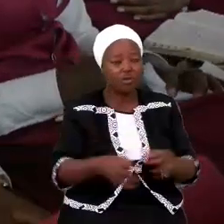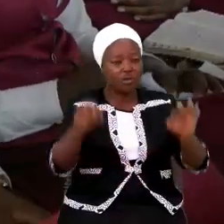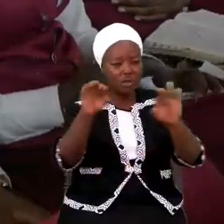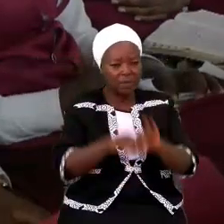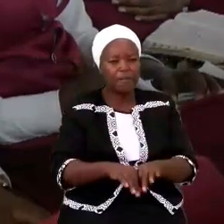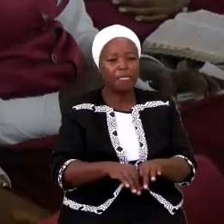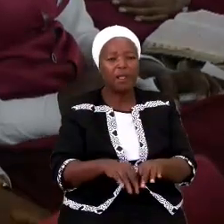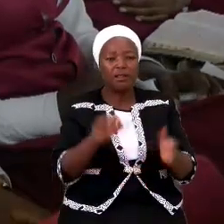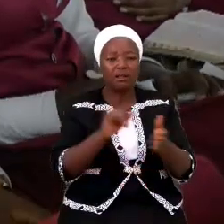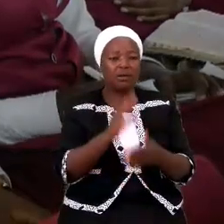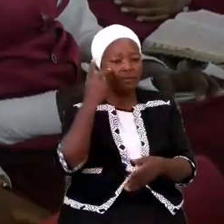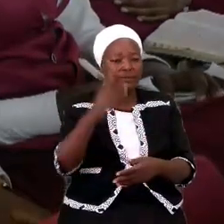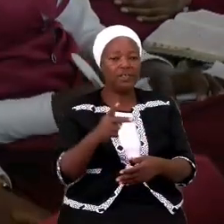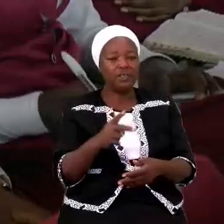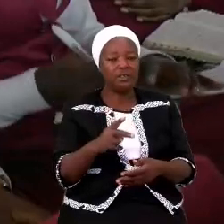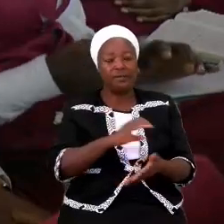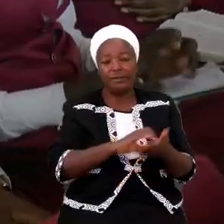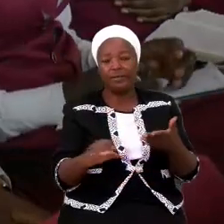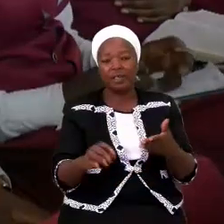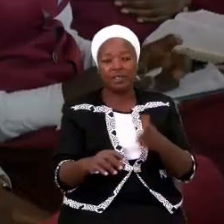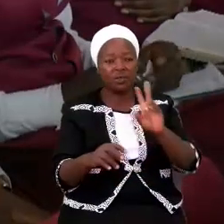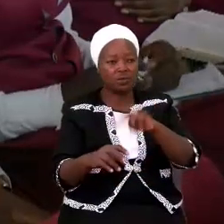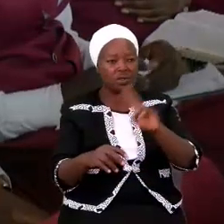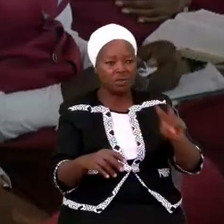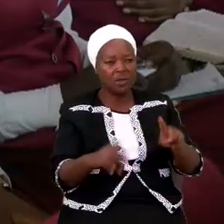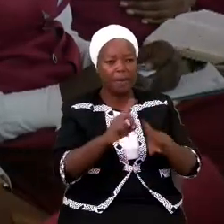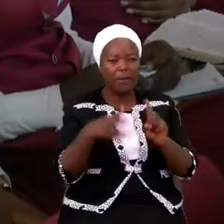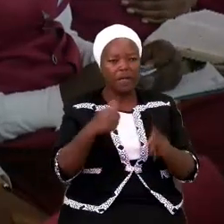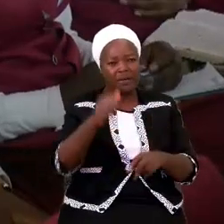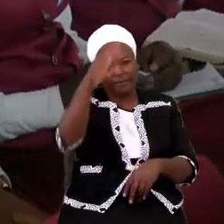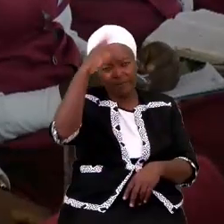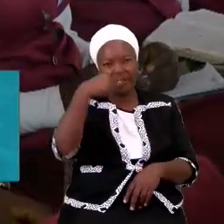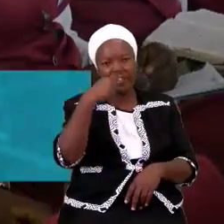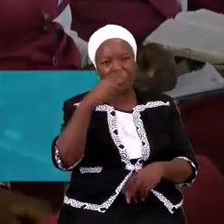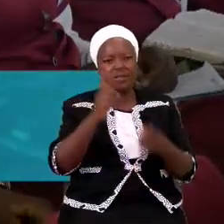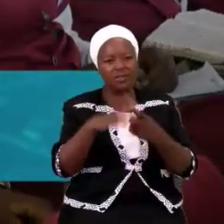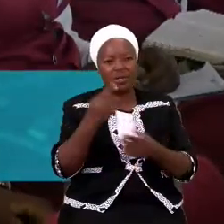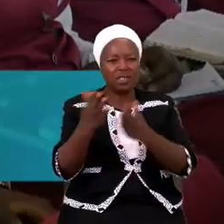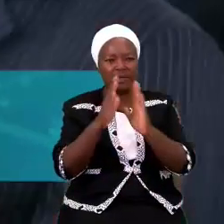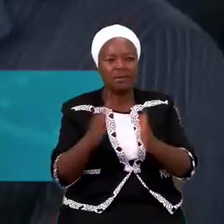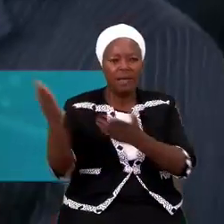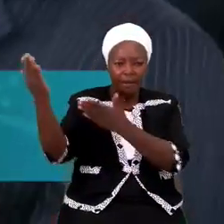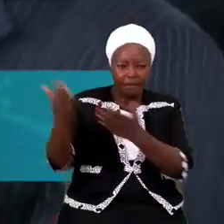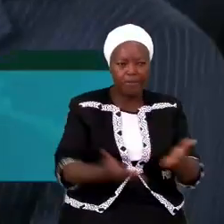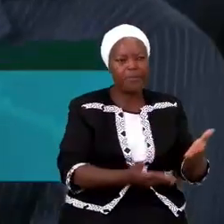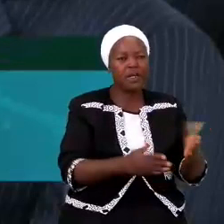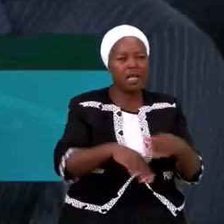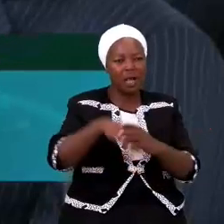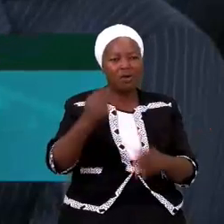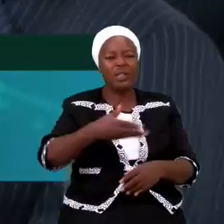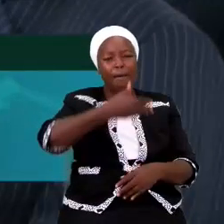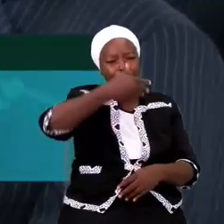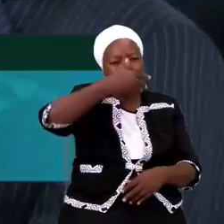servants, bring forth the best robe and put it on him. That's the love we're talking about,